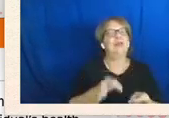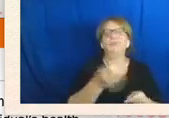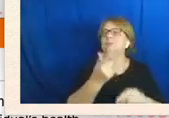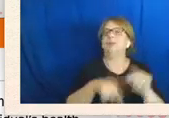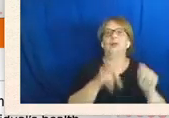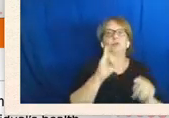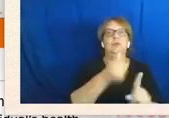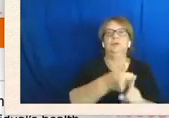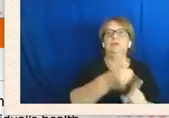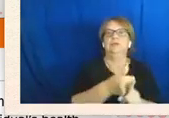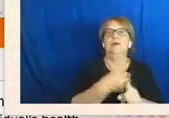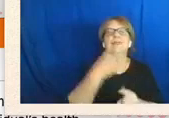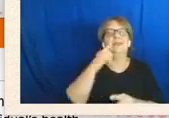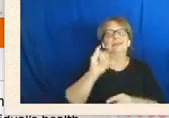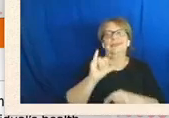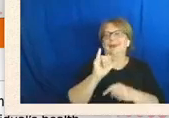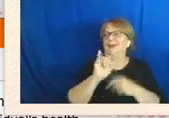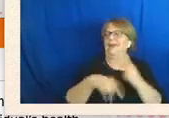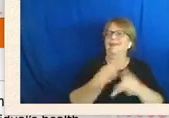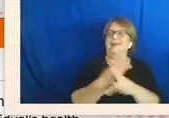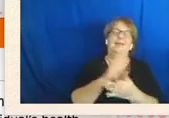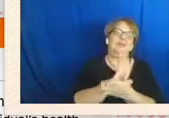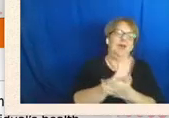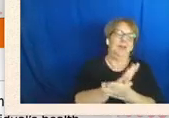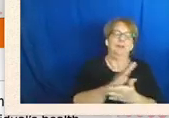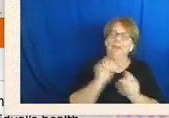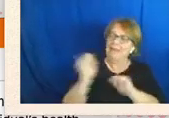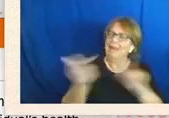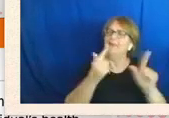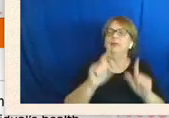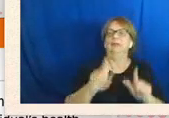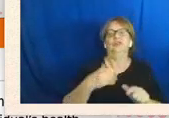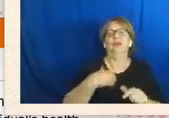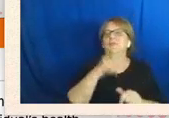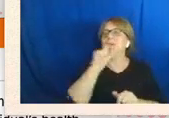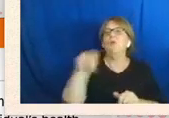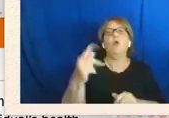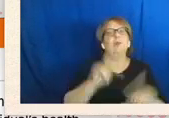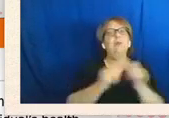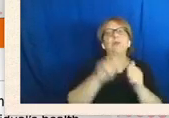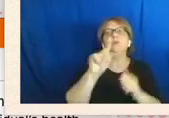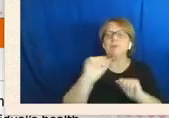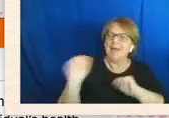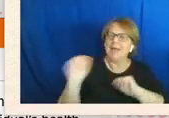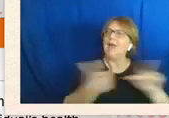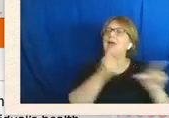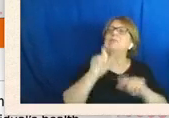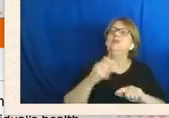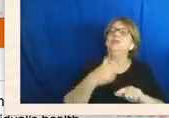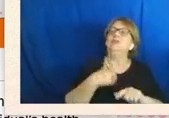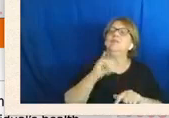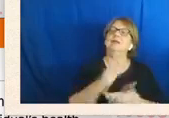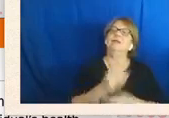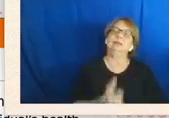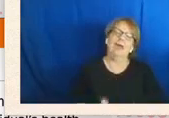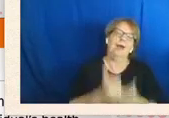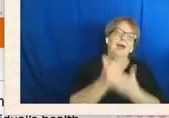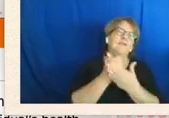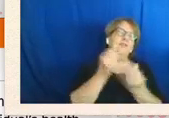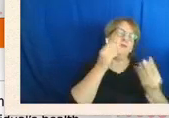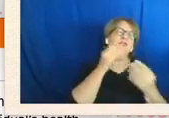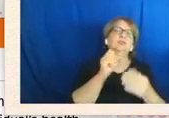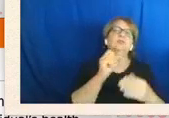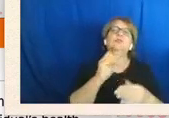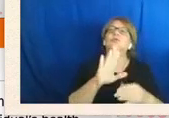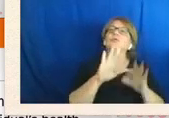should have, not just individuals with disabilities. I think everybody should have these. These are helpful information so that your loved ones know what you want.